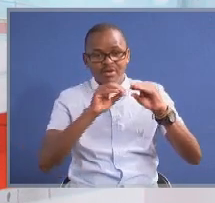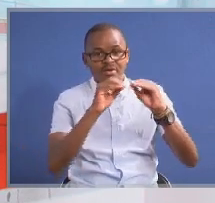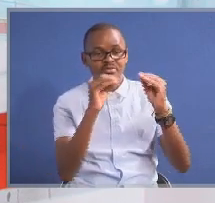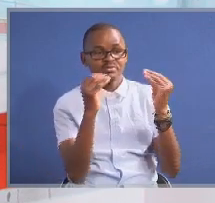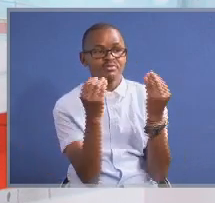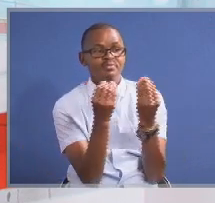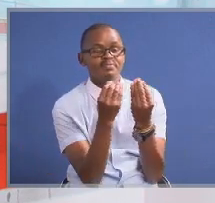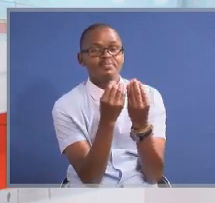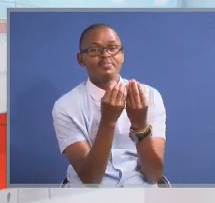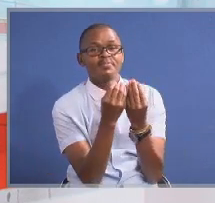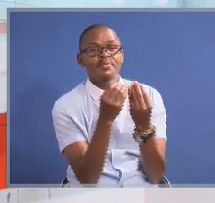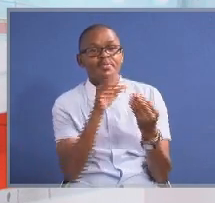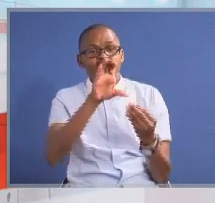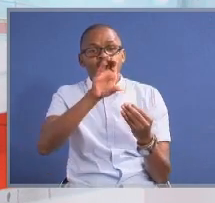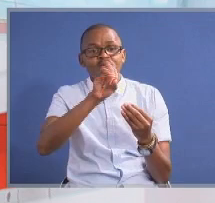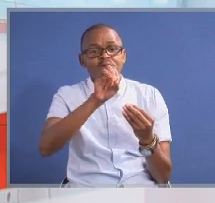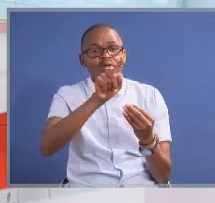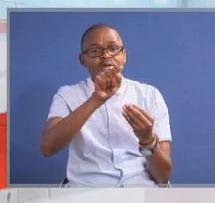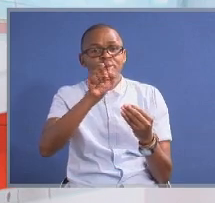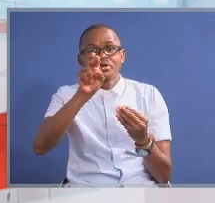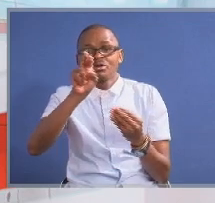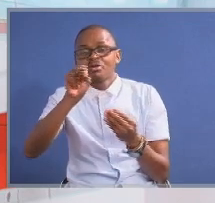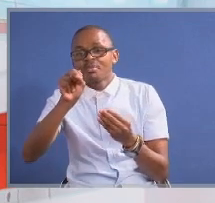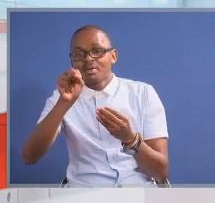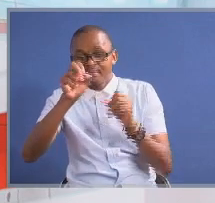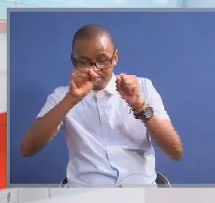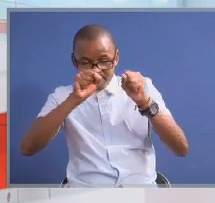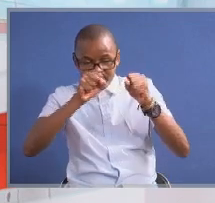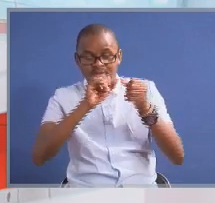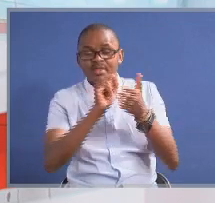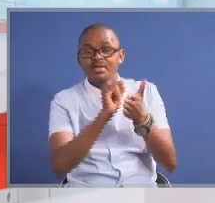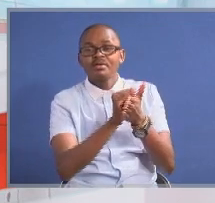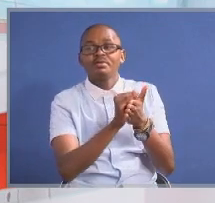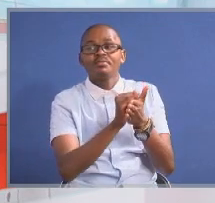the Cotonou Agreement. All right. And within that,